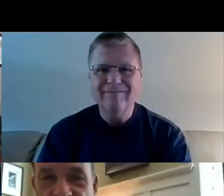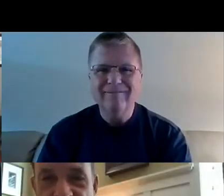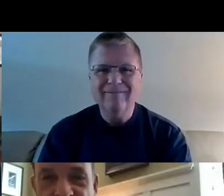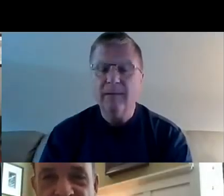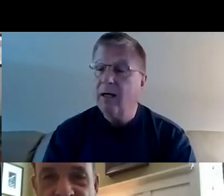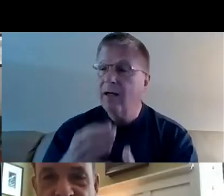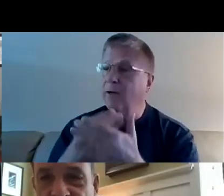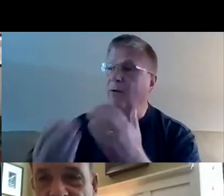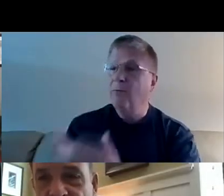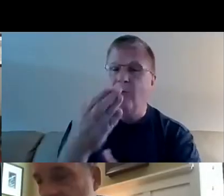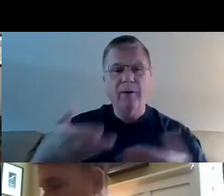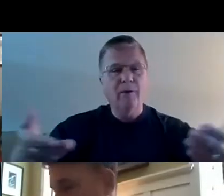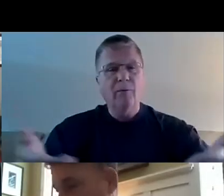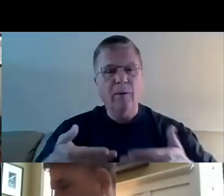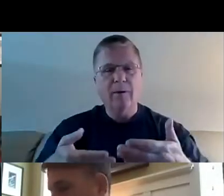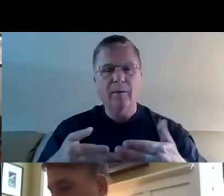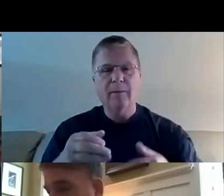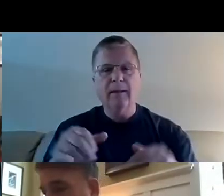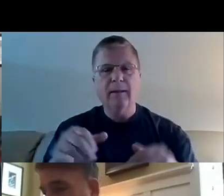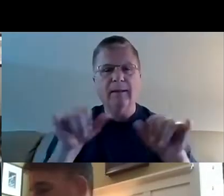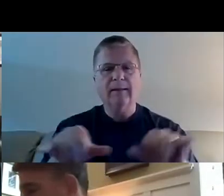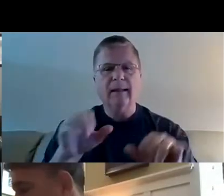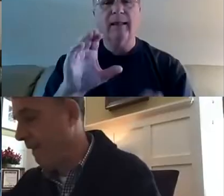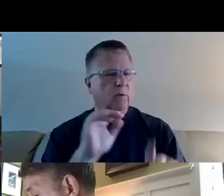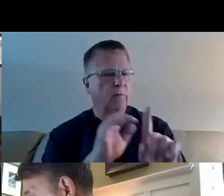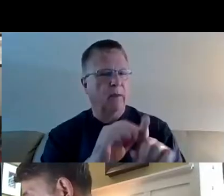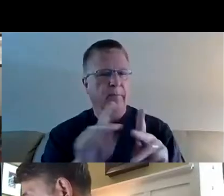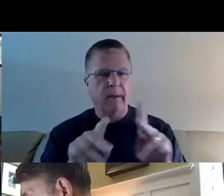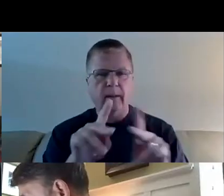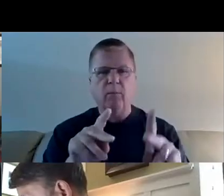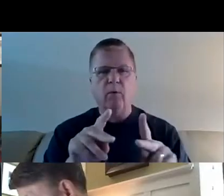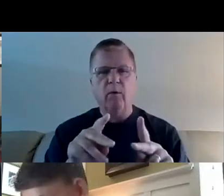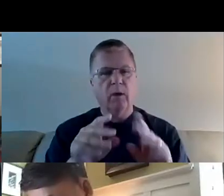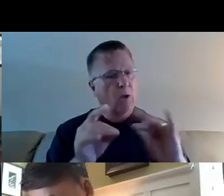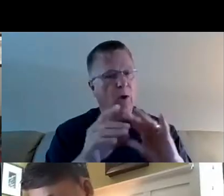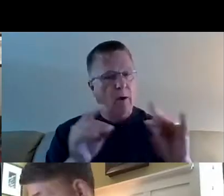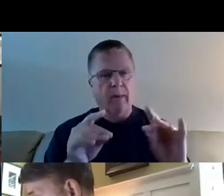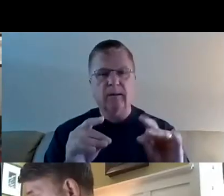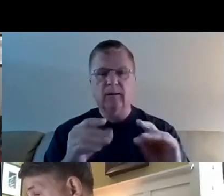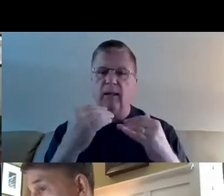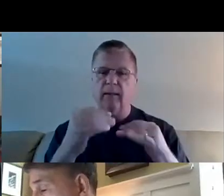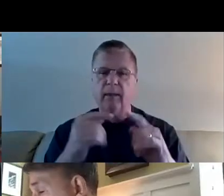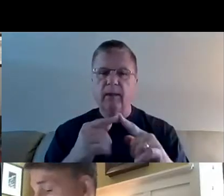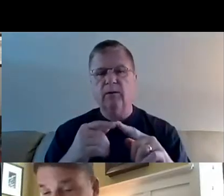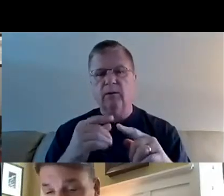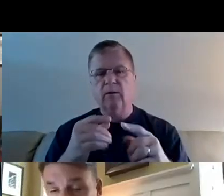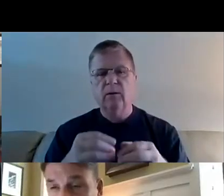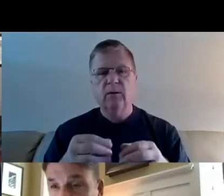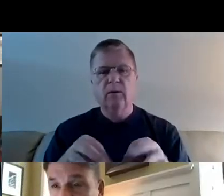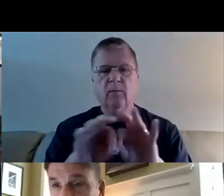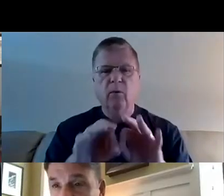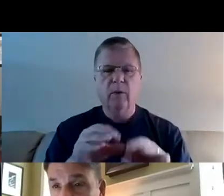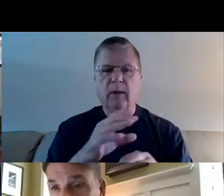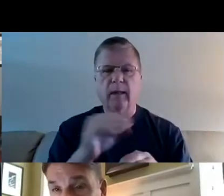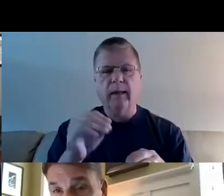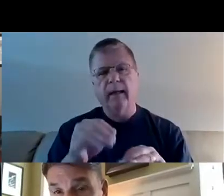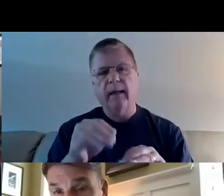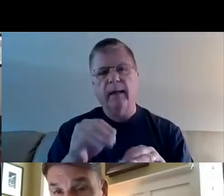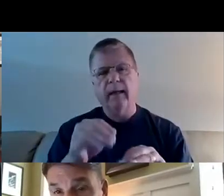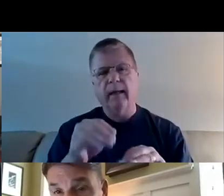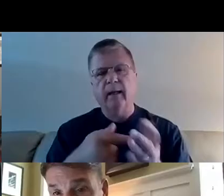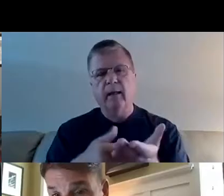Good morning and welcome to the standing committee meeting for Wednesday, January 27th, 2021. Council will continue to meet virtually